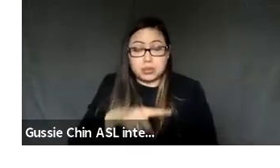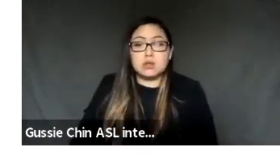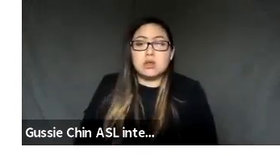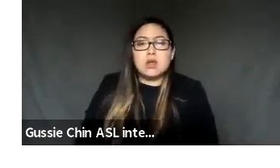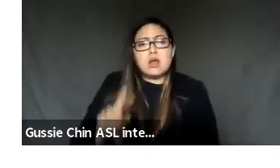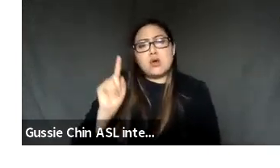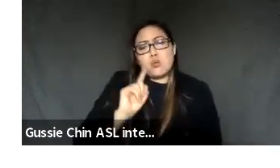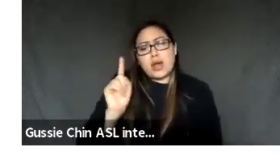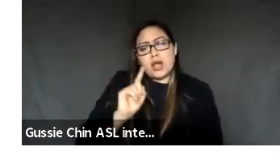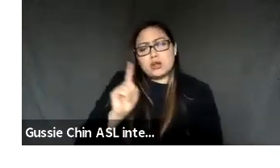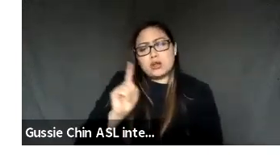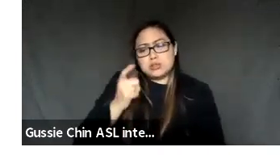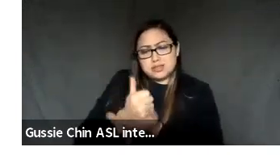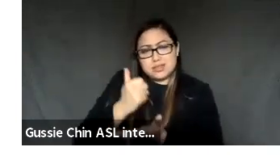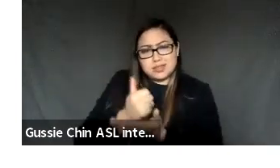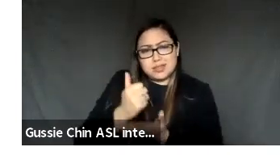does assistive living